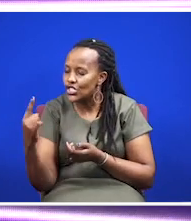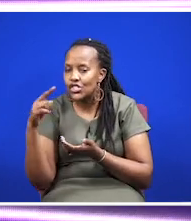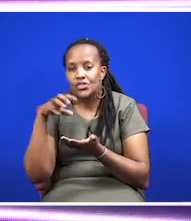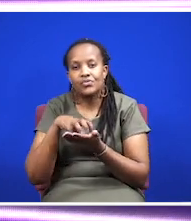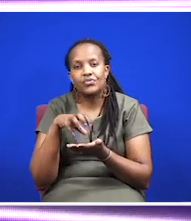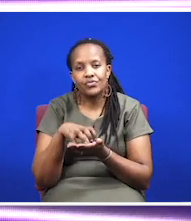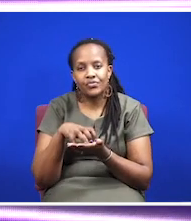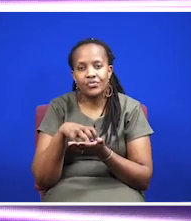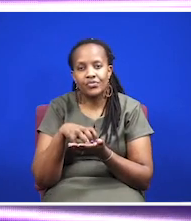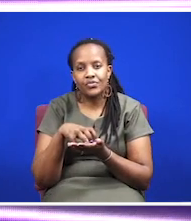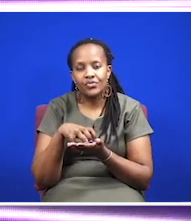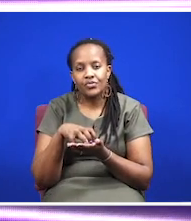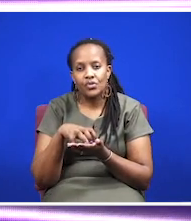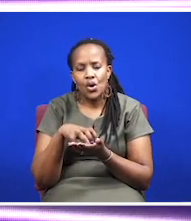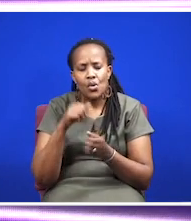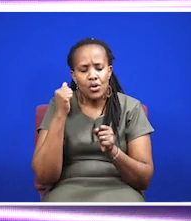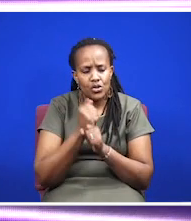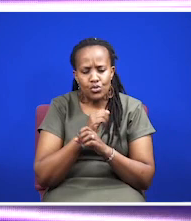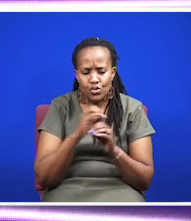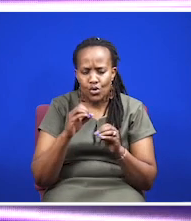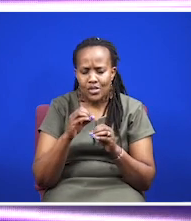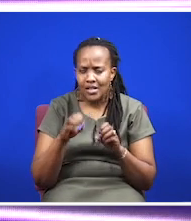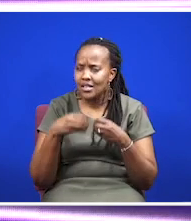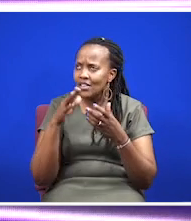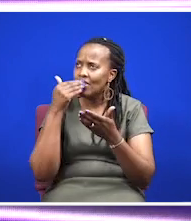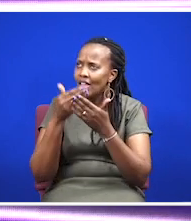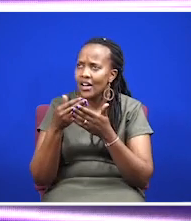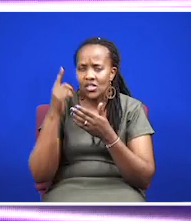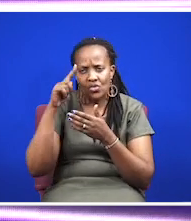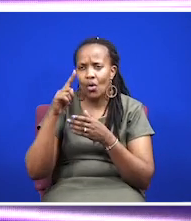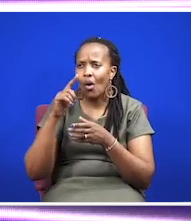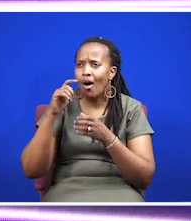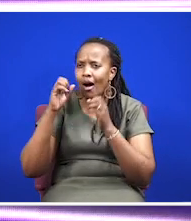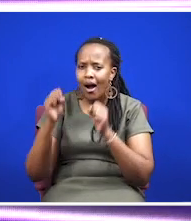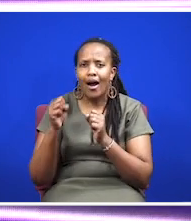for difficult things, but in those difficult situations that we